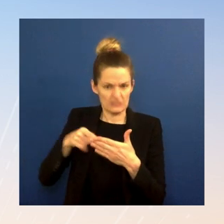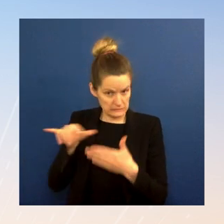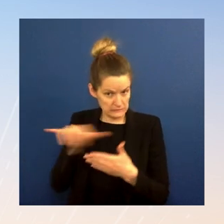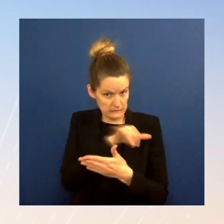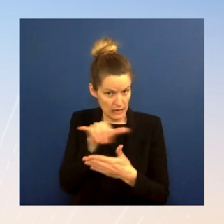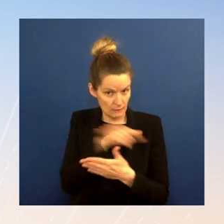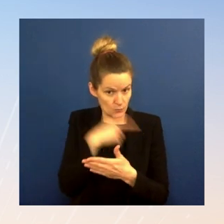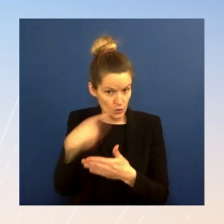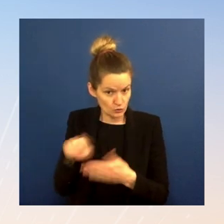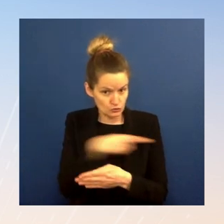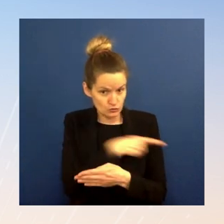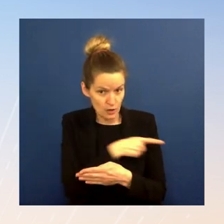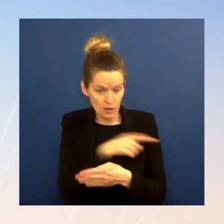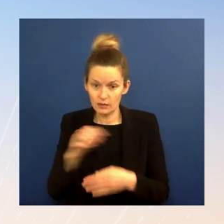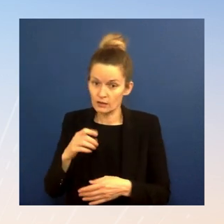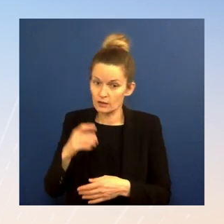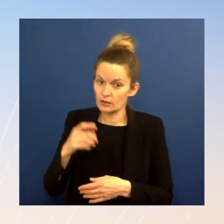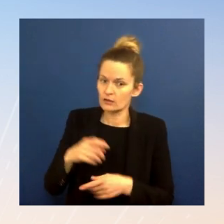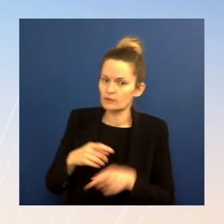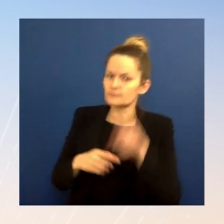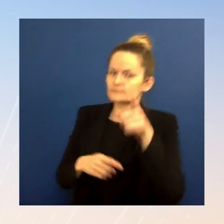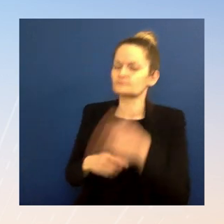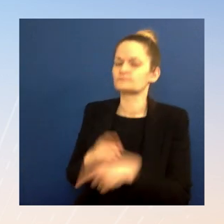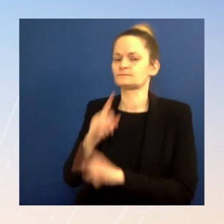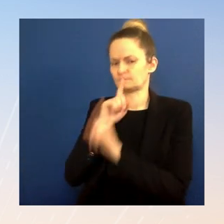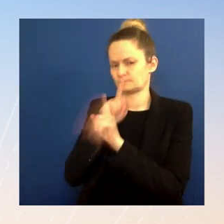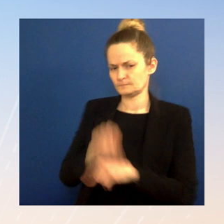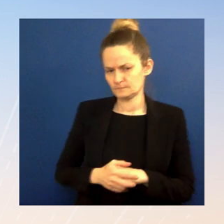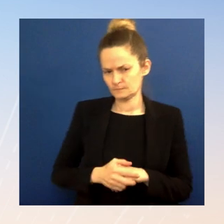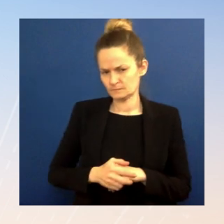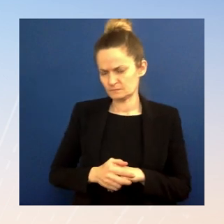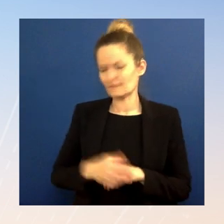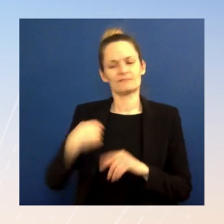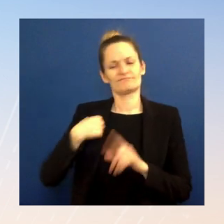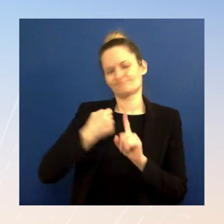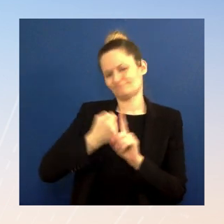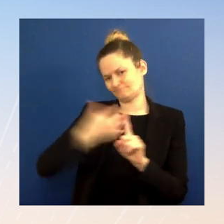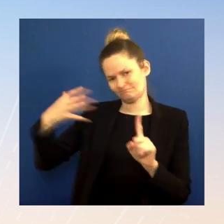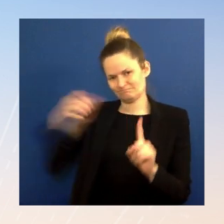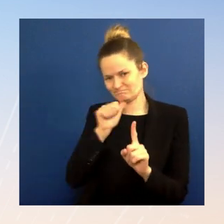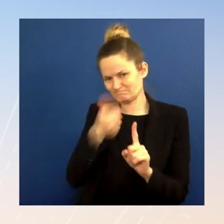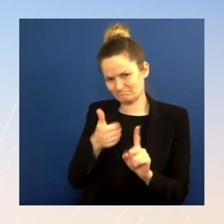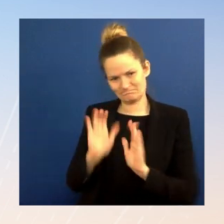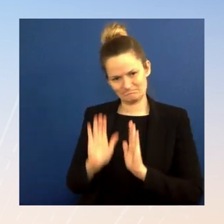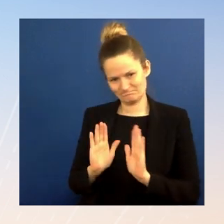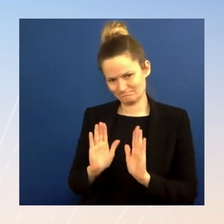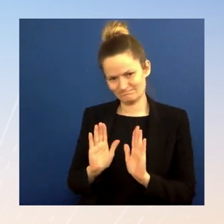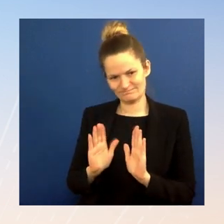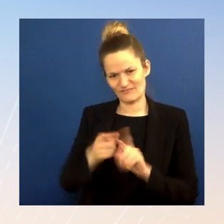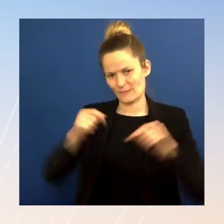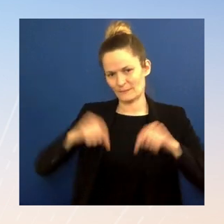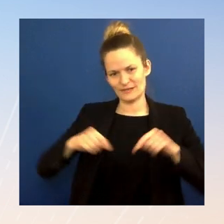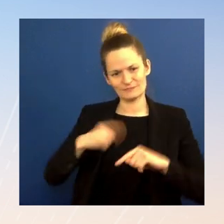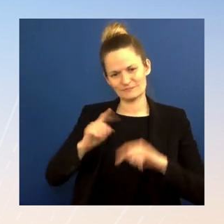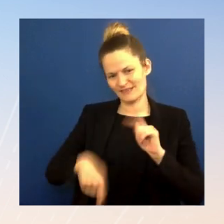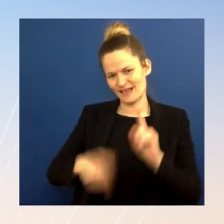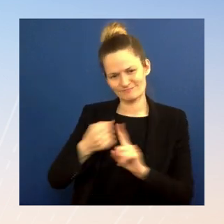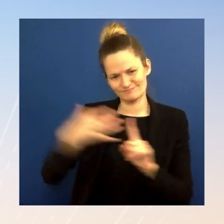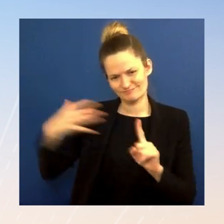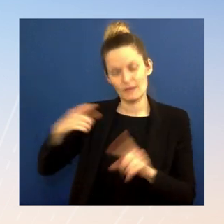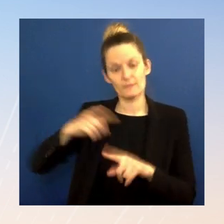going to outline what the consequences would look like, and the president obviously will speak with President Xi tomorrow, and he'll speak